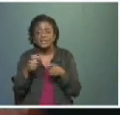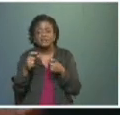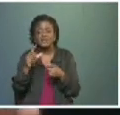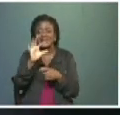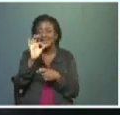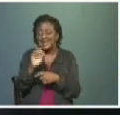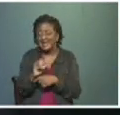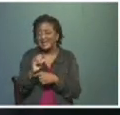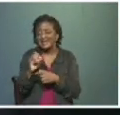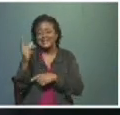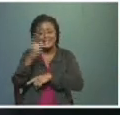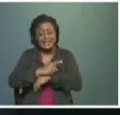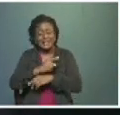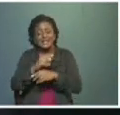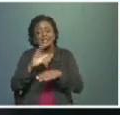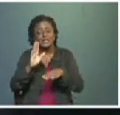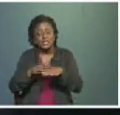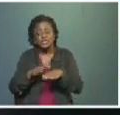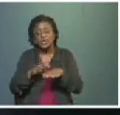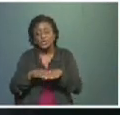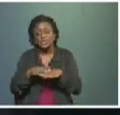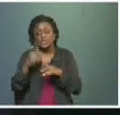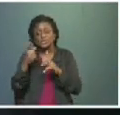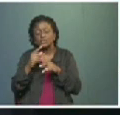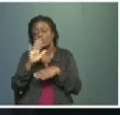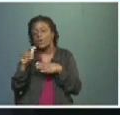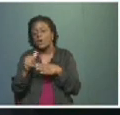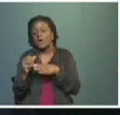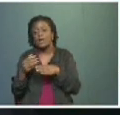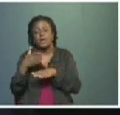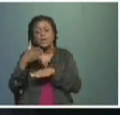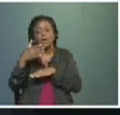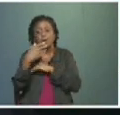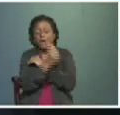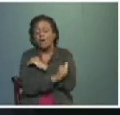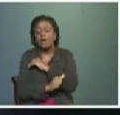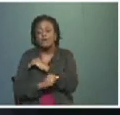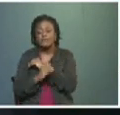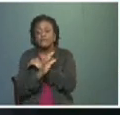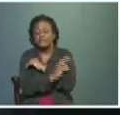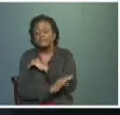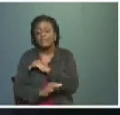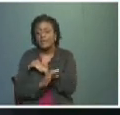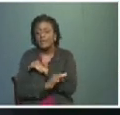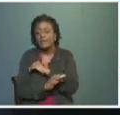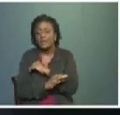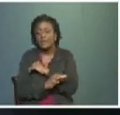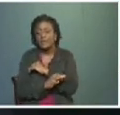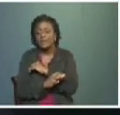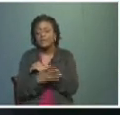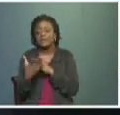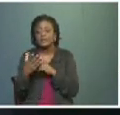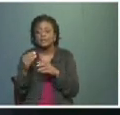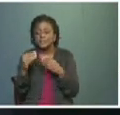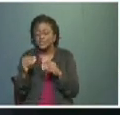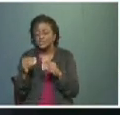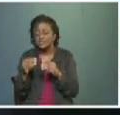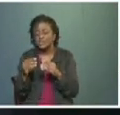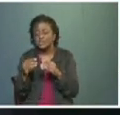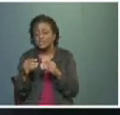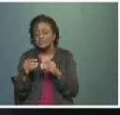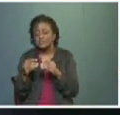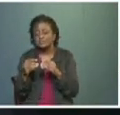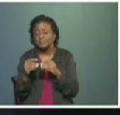overseas appointees to allow sufficient time for the winding up of ongoing affairs as a gesture of good faith in the interest of political